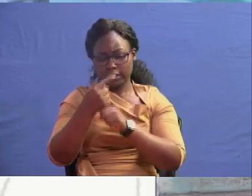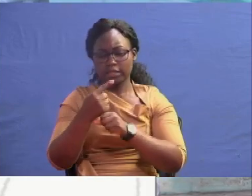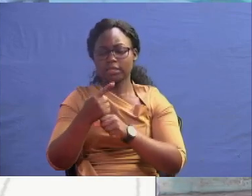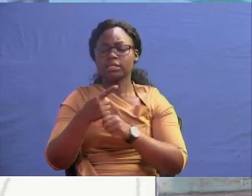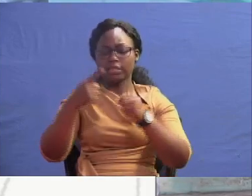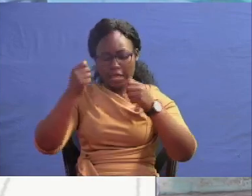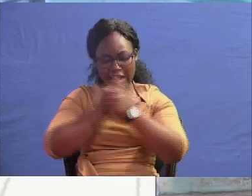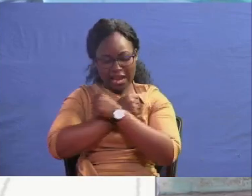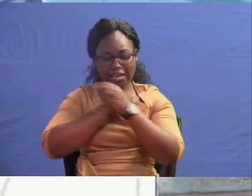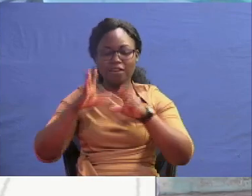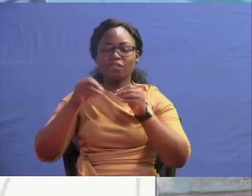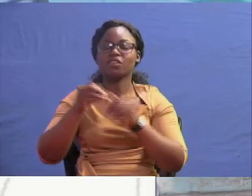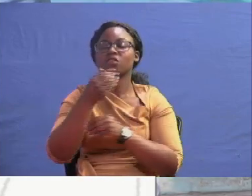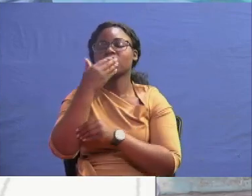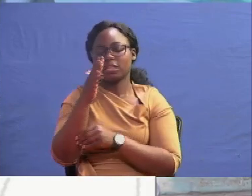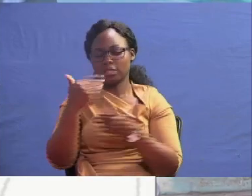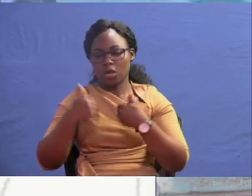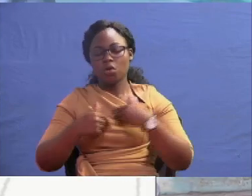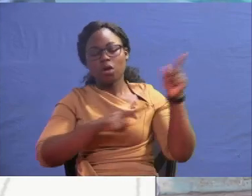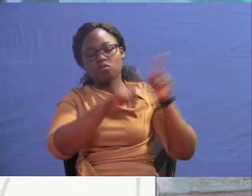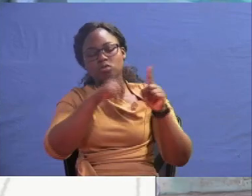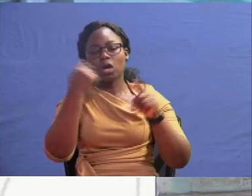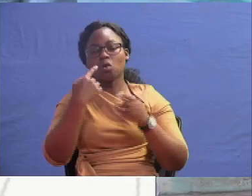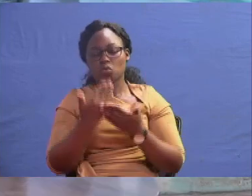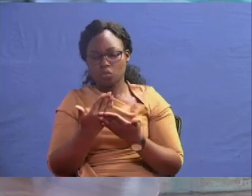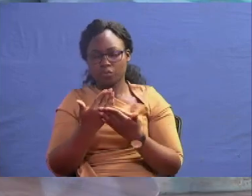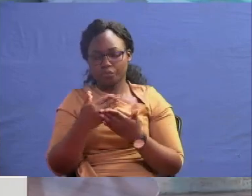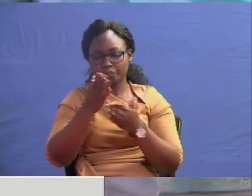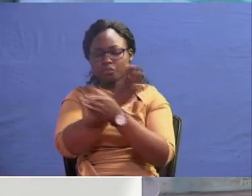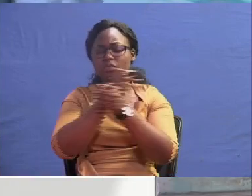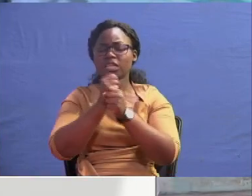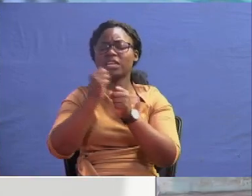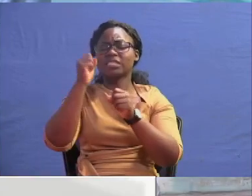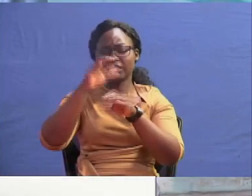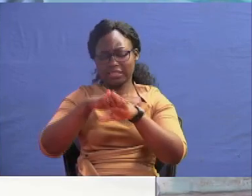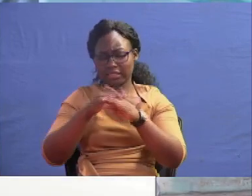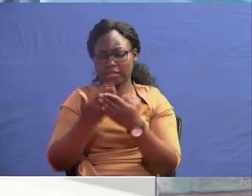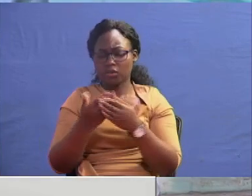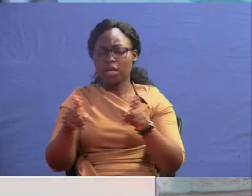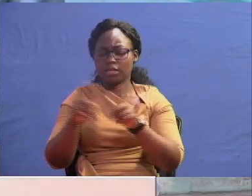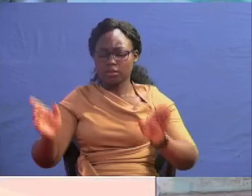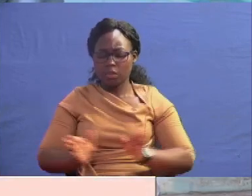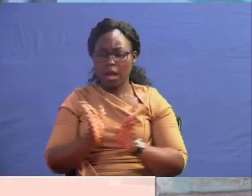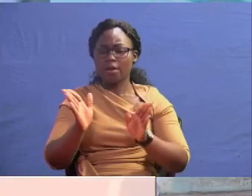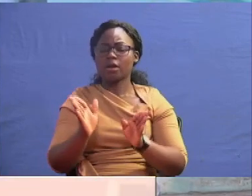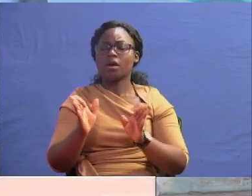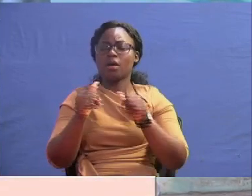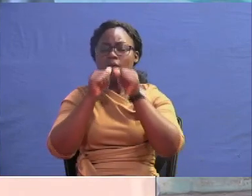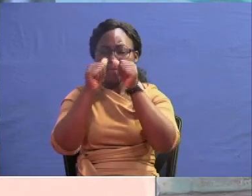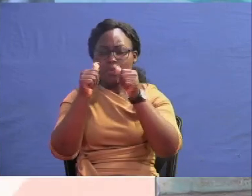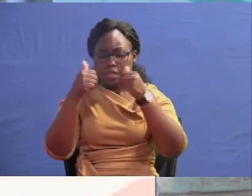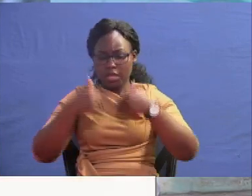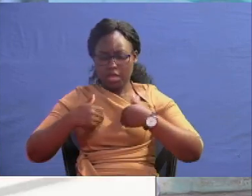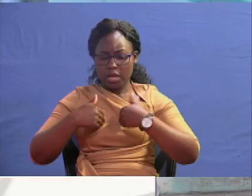due. Okay, we have a president who happens to be a very good orator. And out of that, based on the public addresses he has had